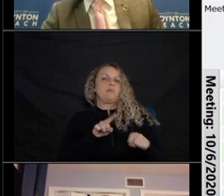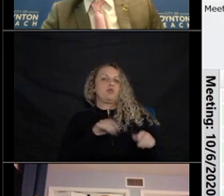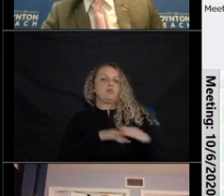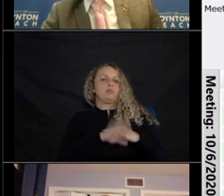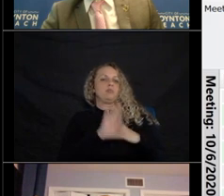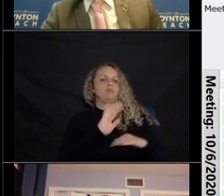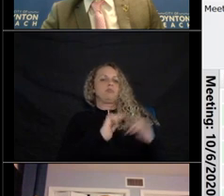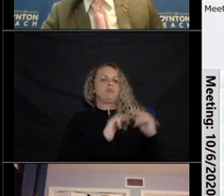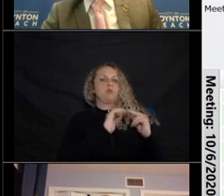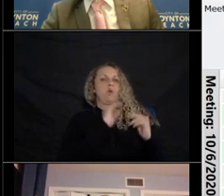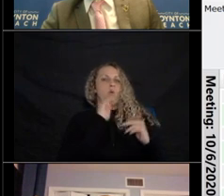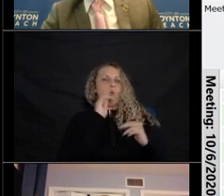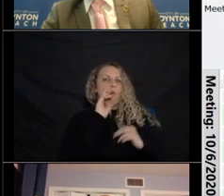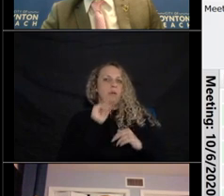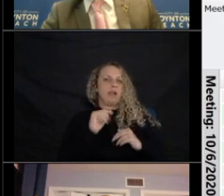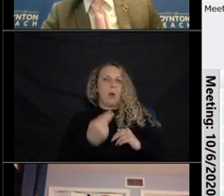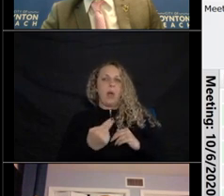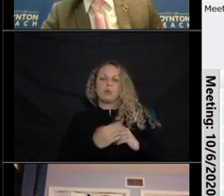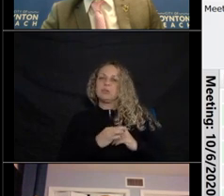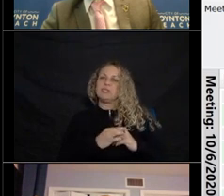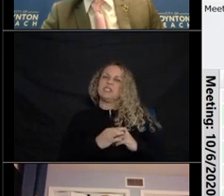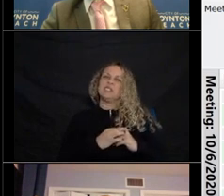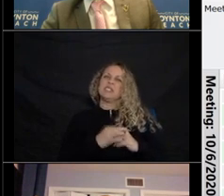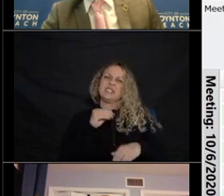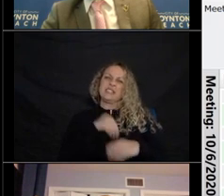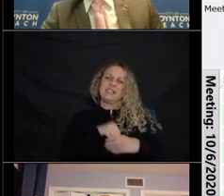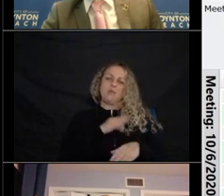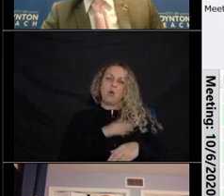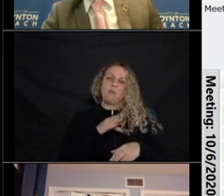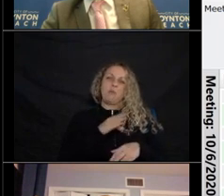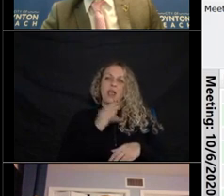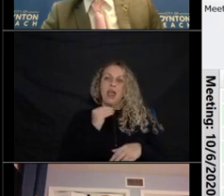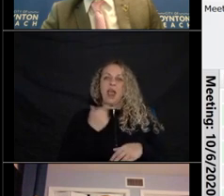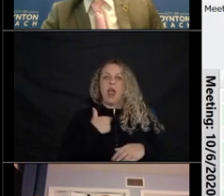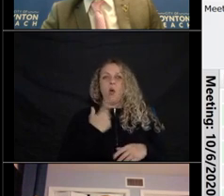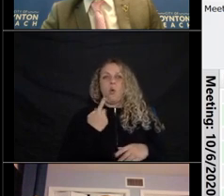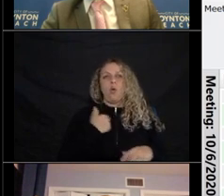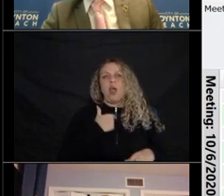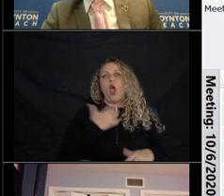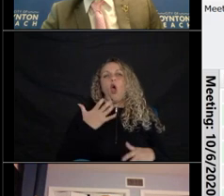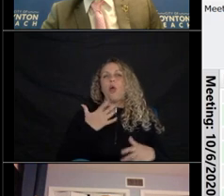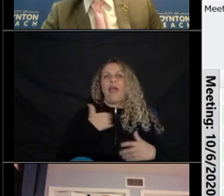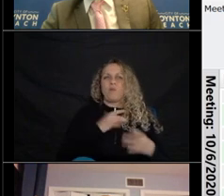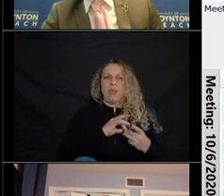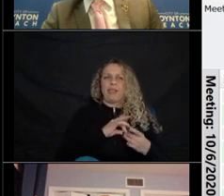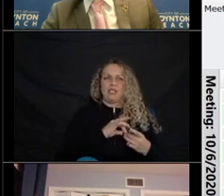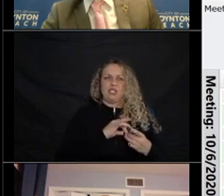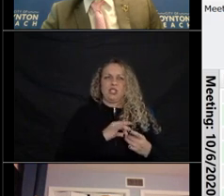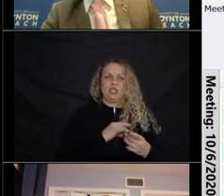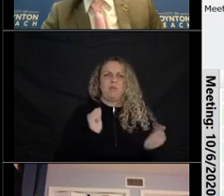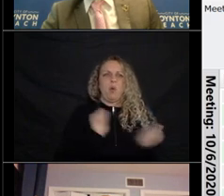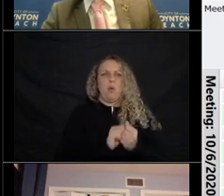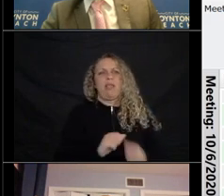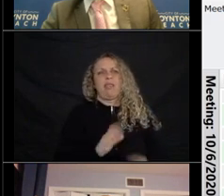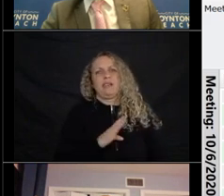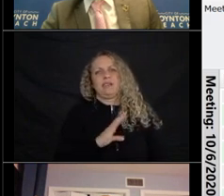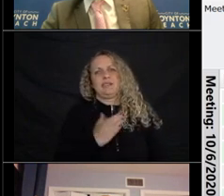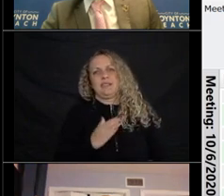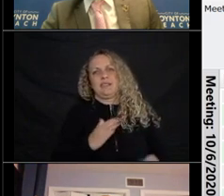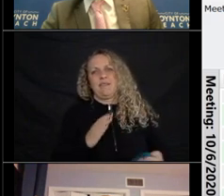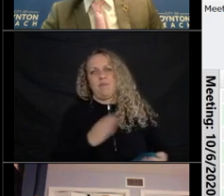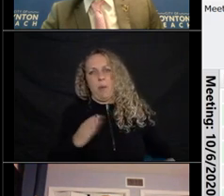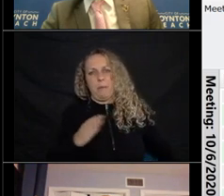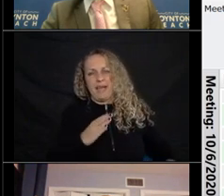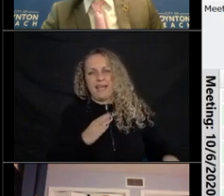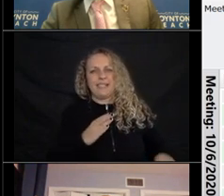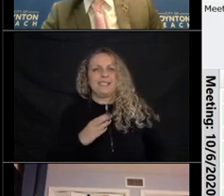build these homes and townhouses in Boynton Beach. Is one, we already have a relationship with the city of Boynton Beach and